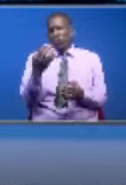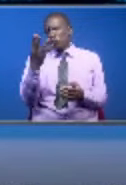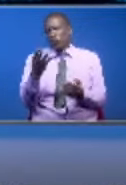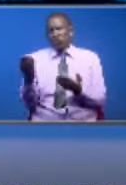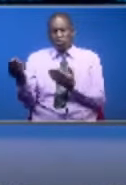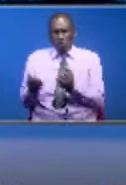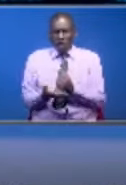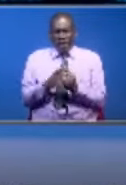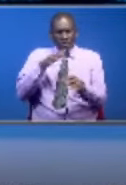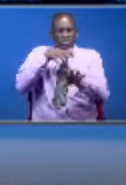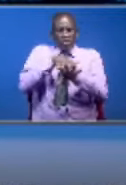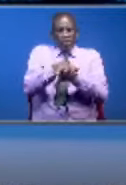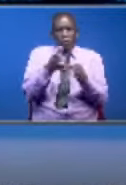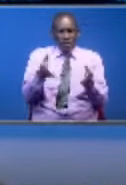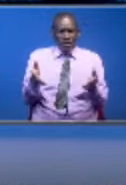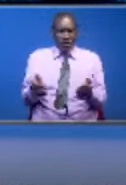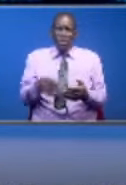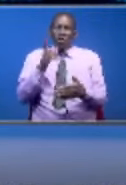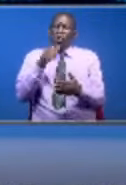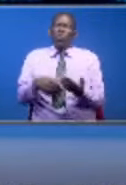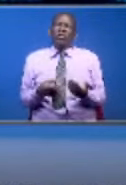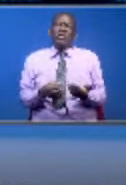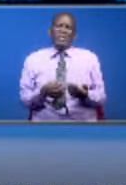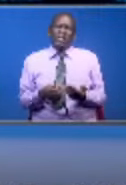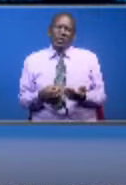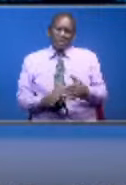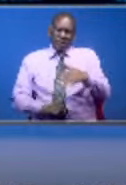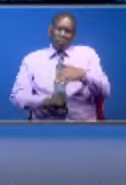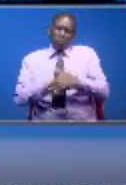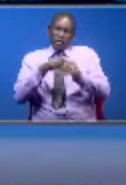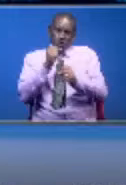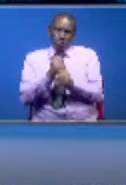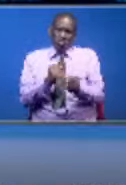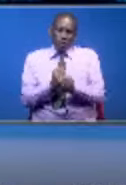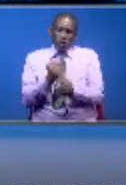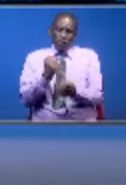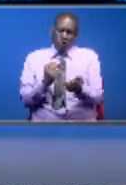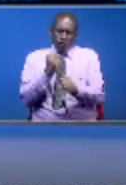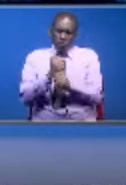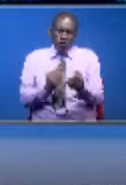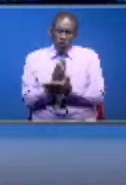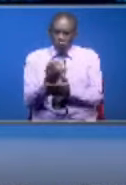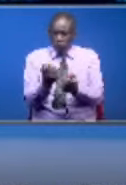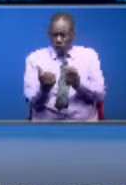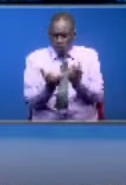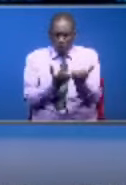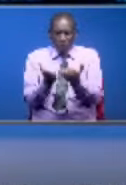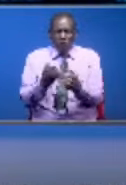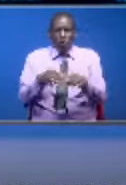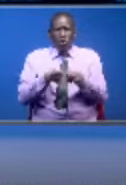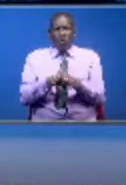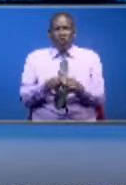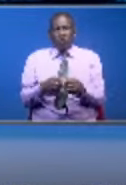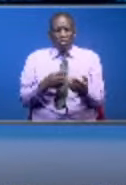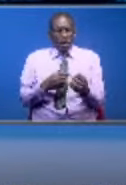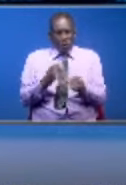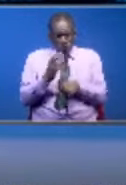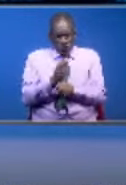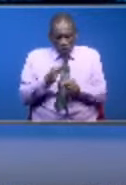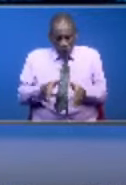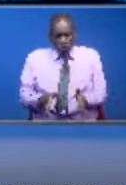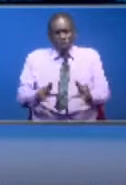kind of things. What sort of hand-holding can be done to ensure that then they are also taking and charting this path